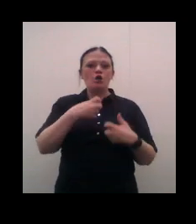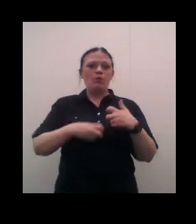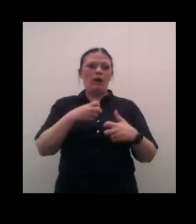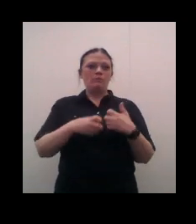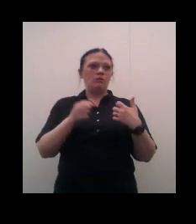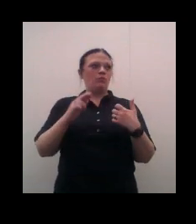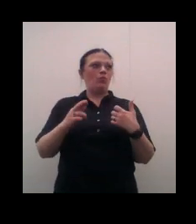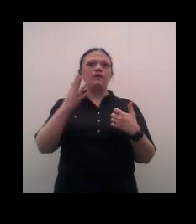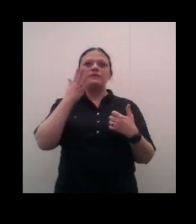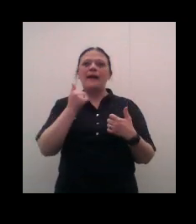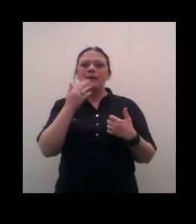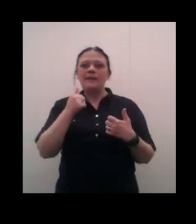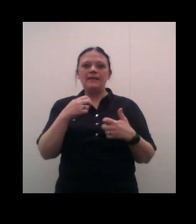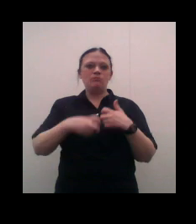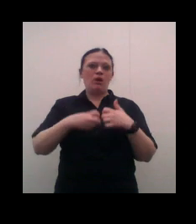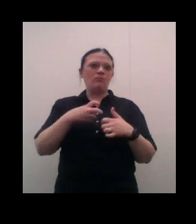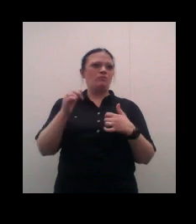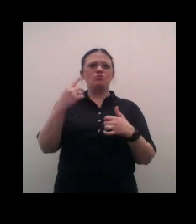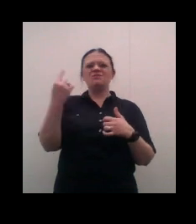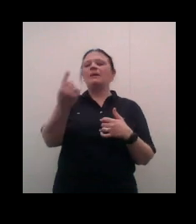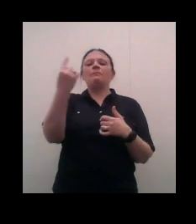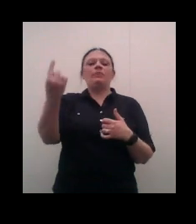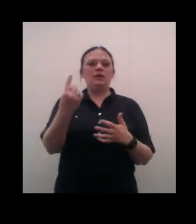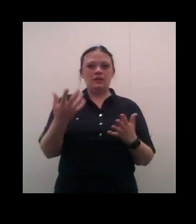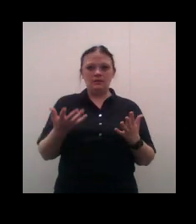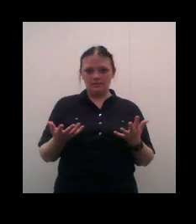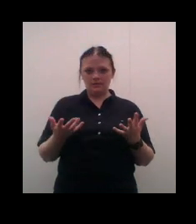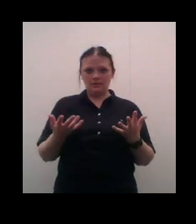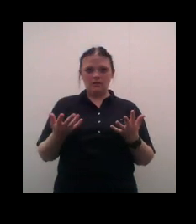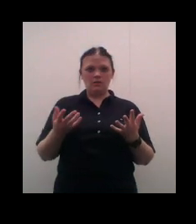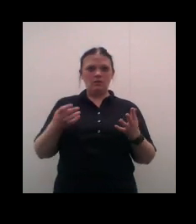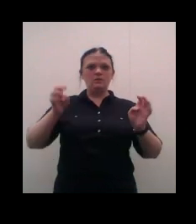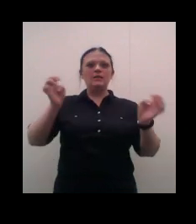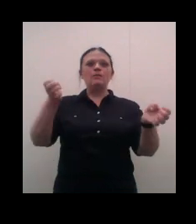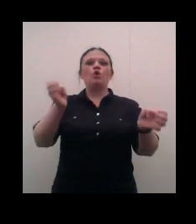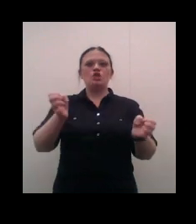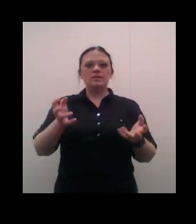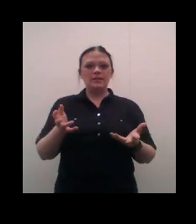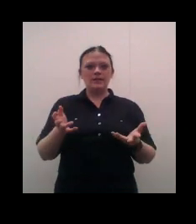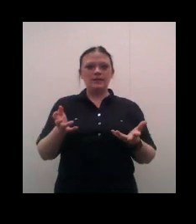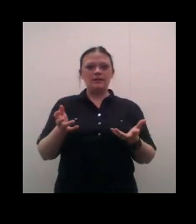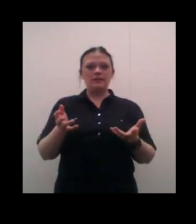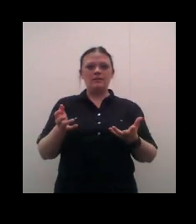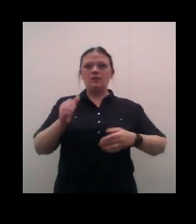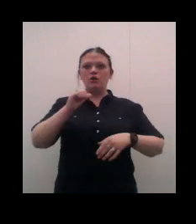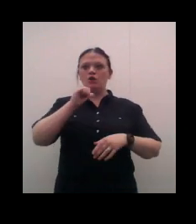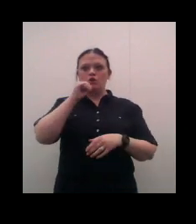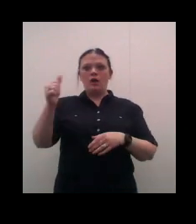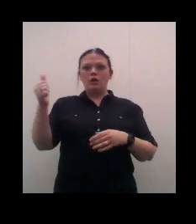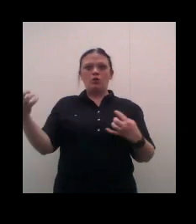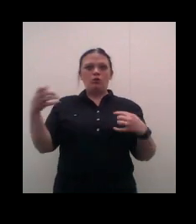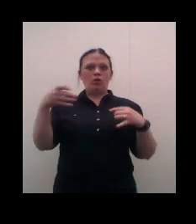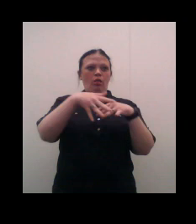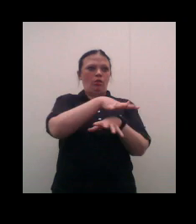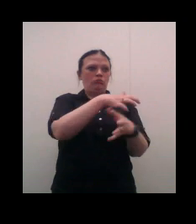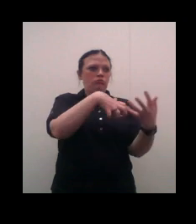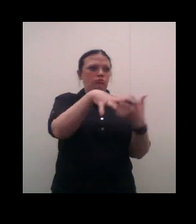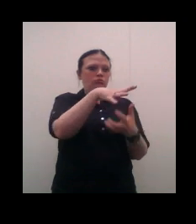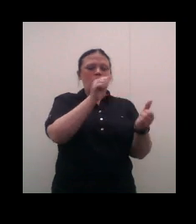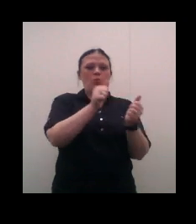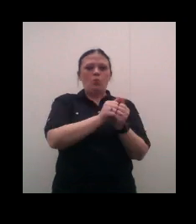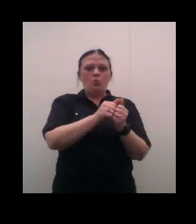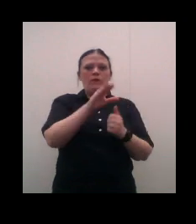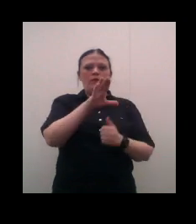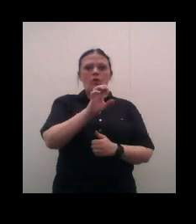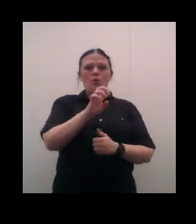you've got a diabetic issue or something else that's an emergency, you're not going to be slated with the individuals that are